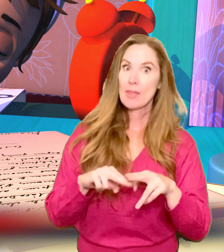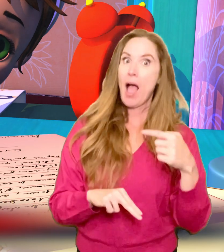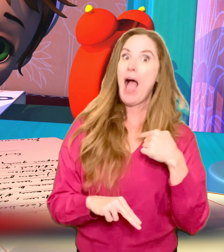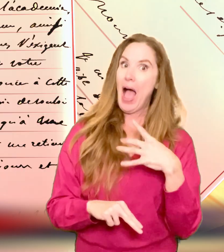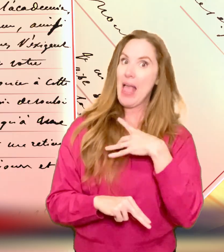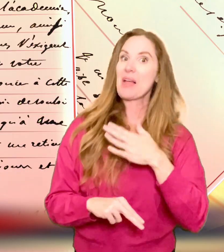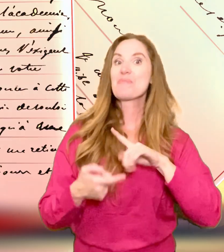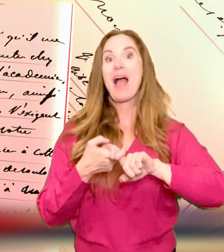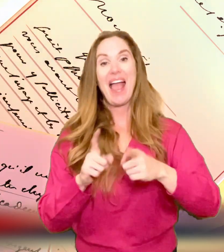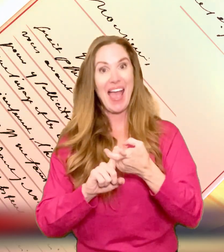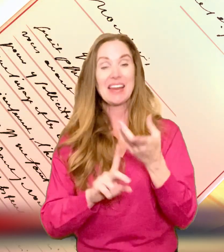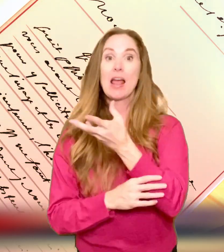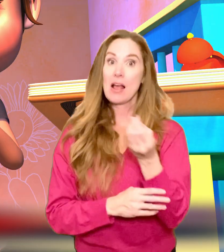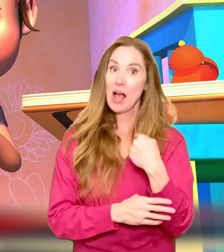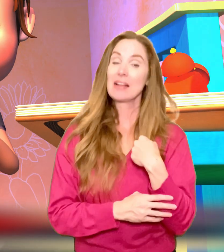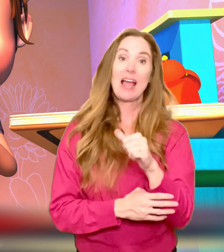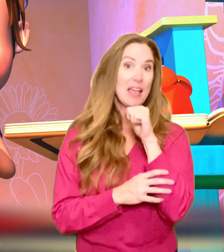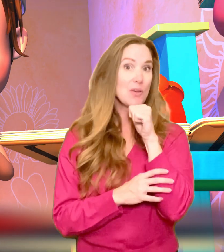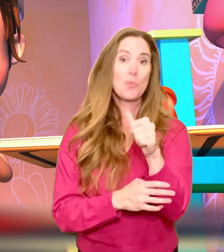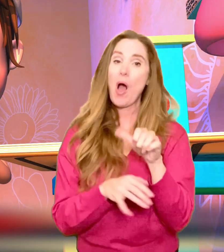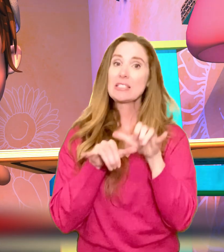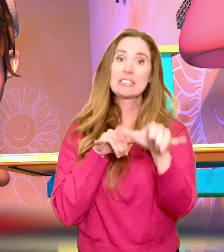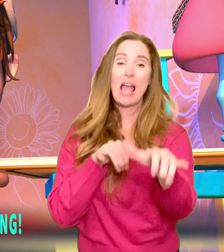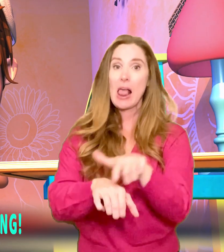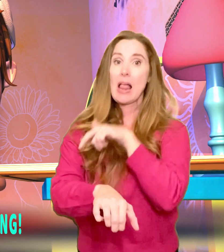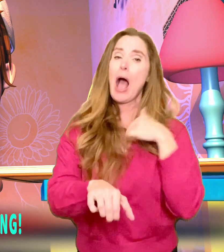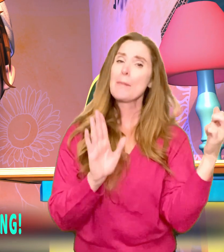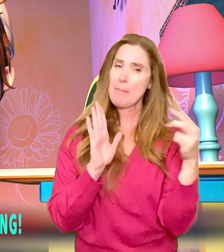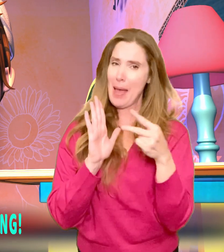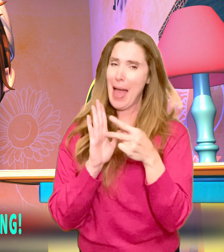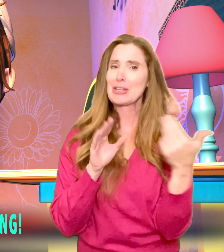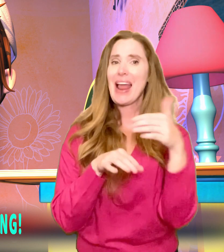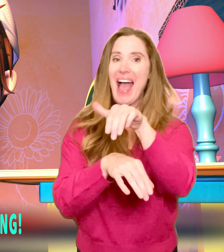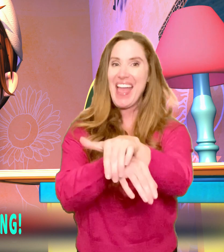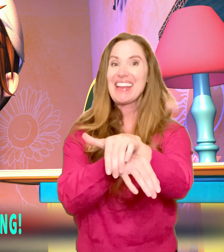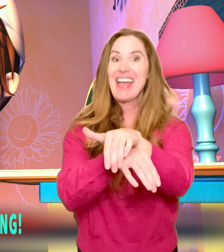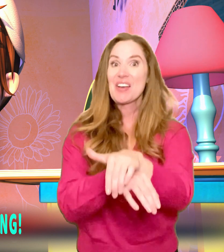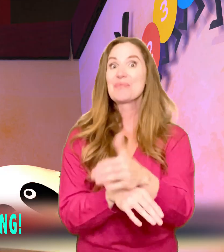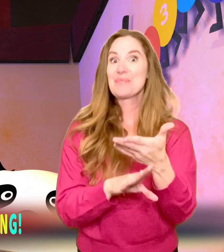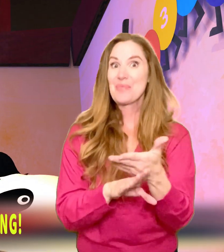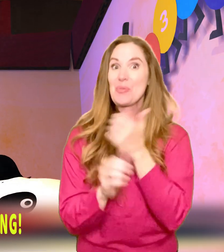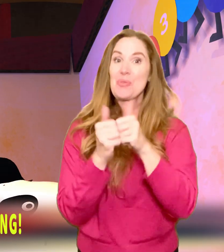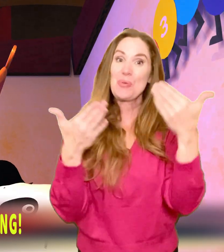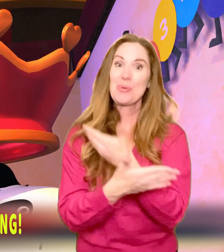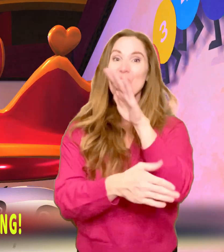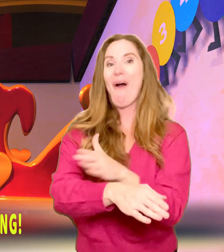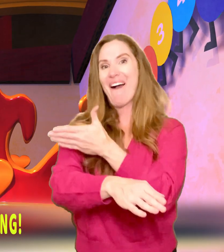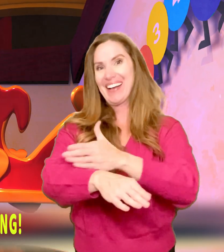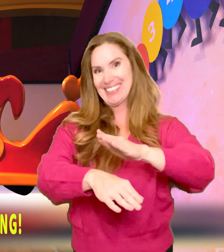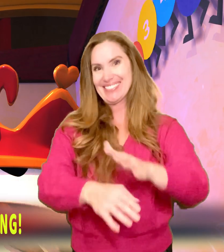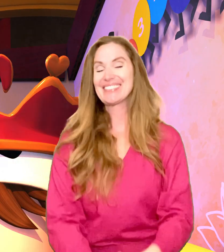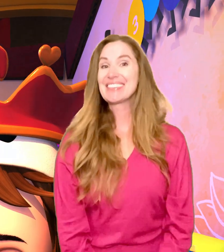fun. I like my friend and I won't be long. I'll be back tonight with a great